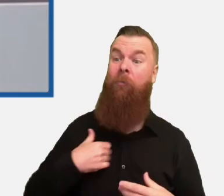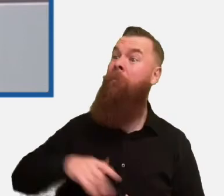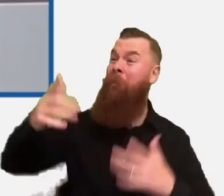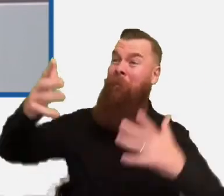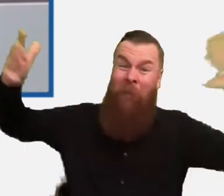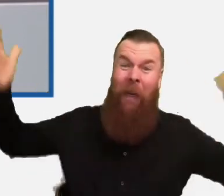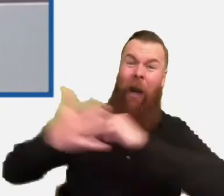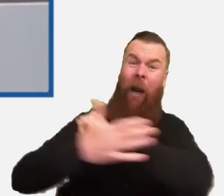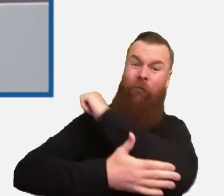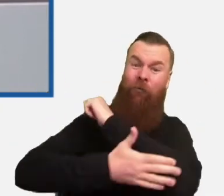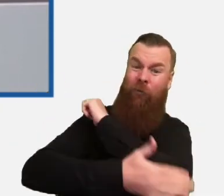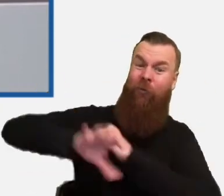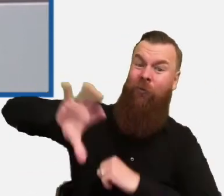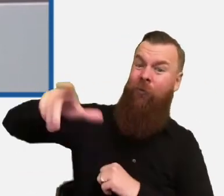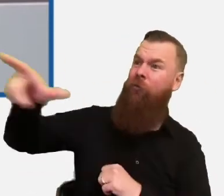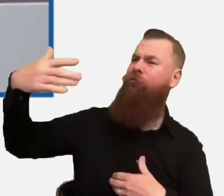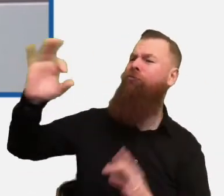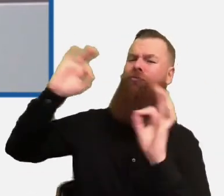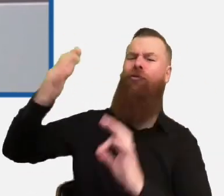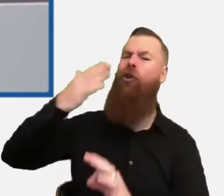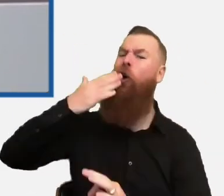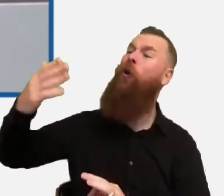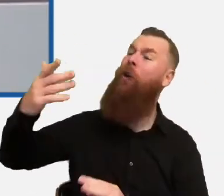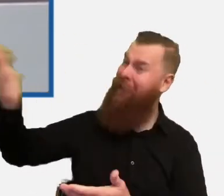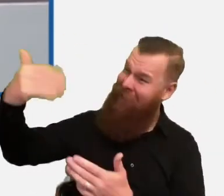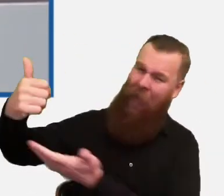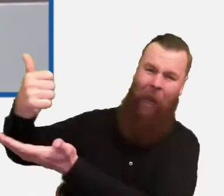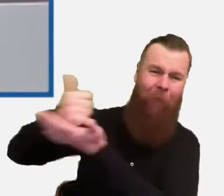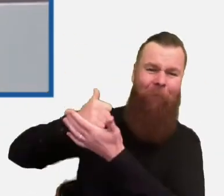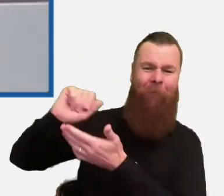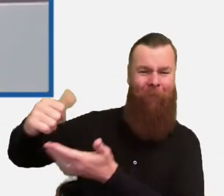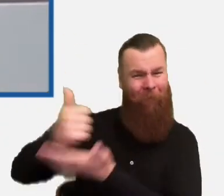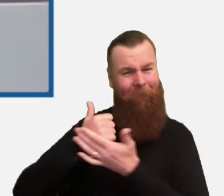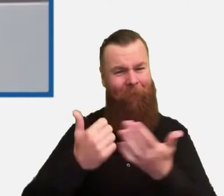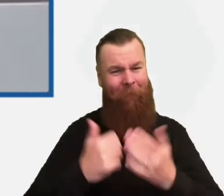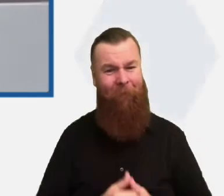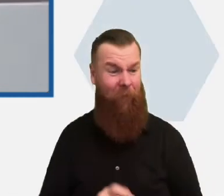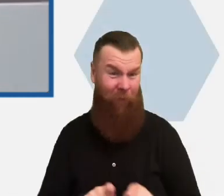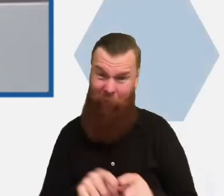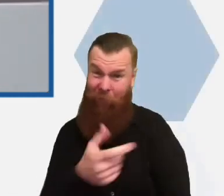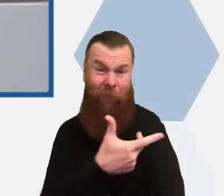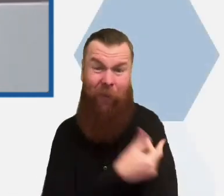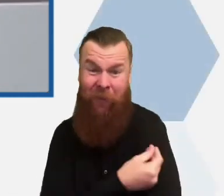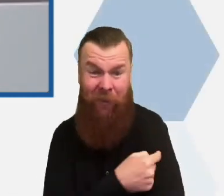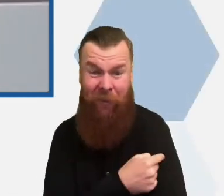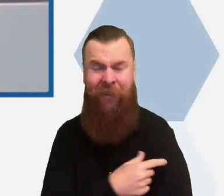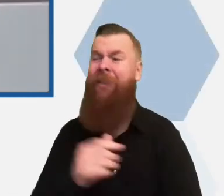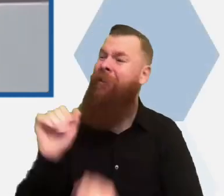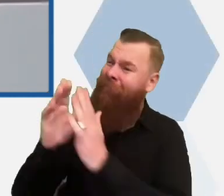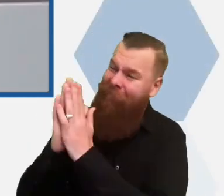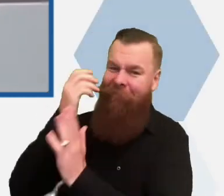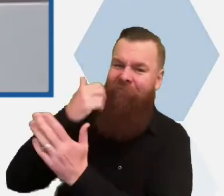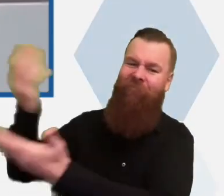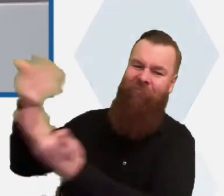we have. For example, access to vaccines. In the initial stages, however, one